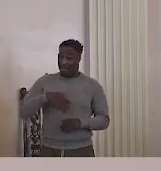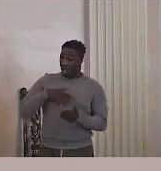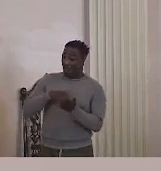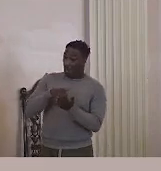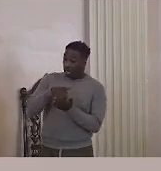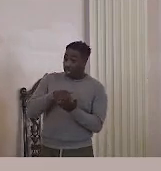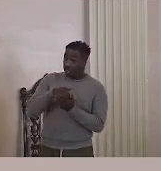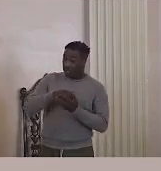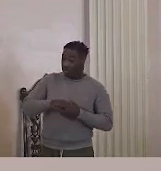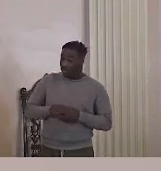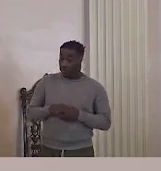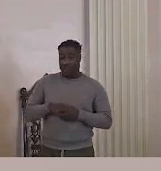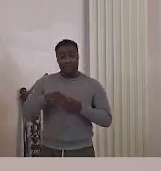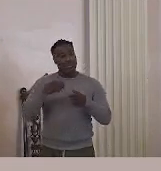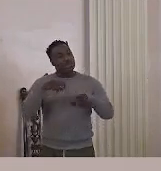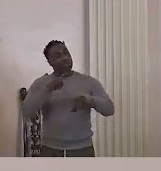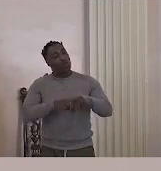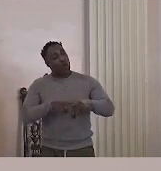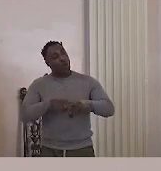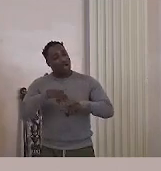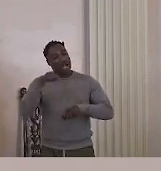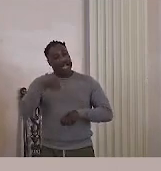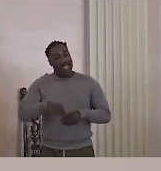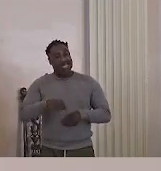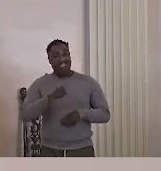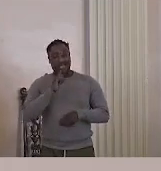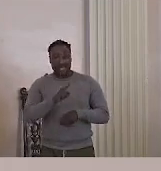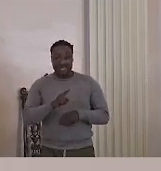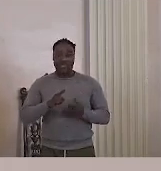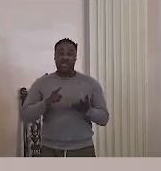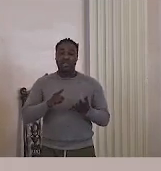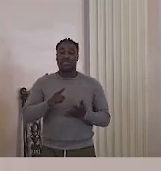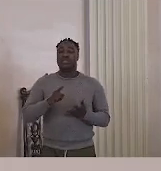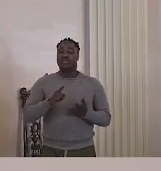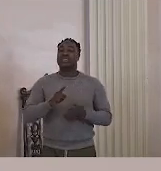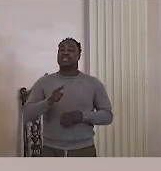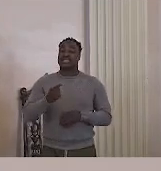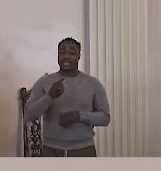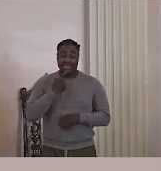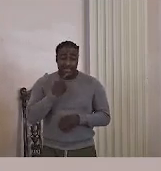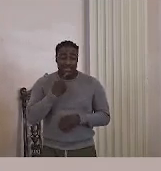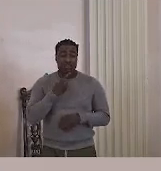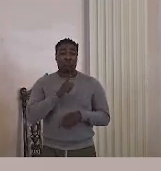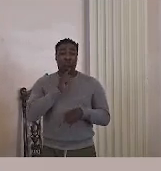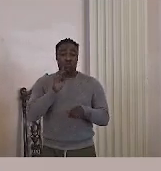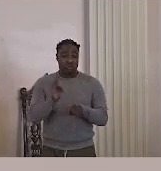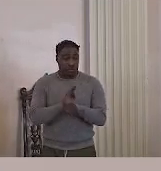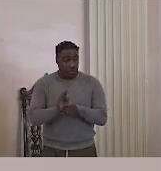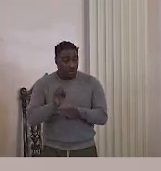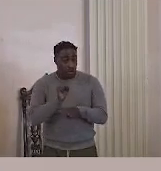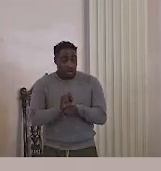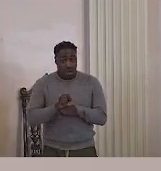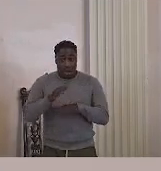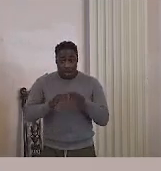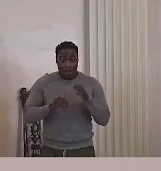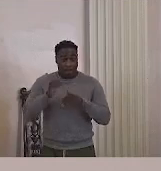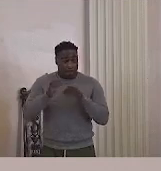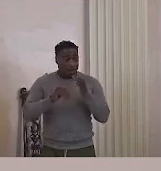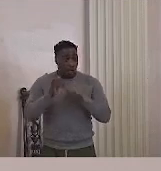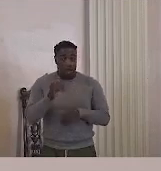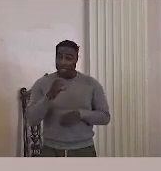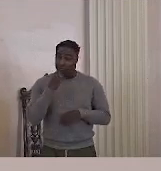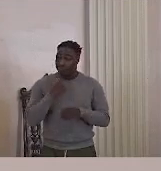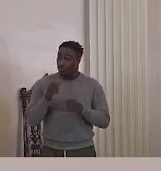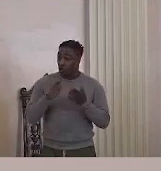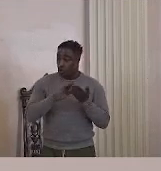Of course, this is the actual nitty-gritty, rubber hits the road work of building beloved community, to